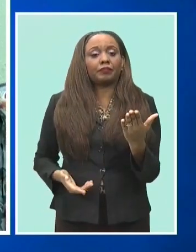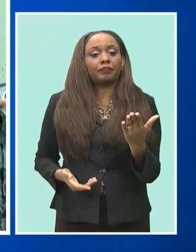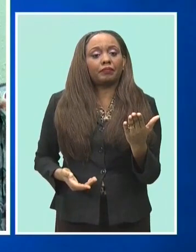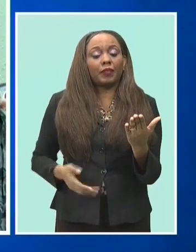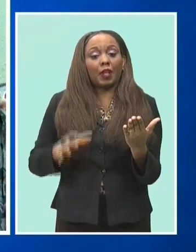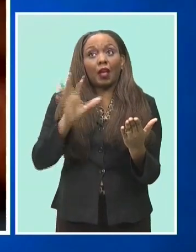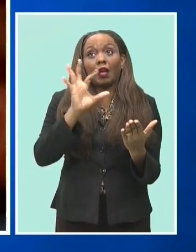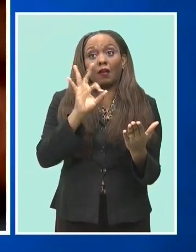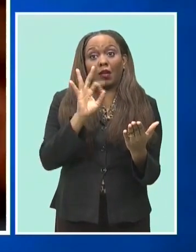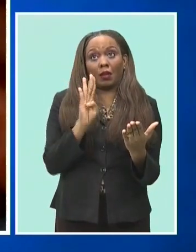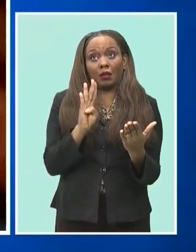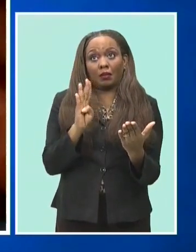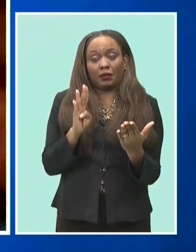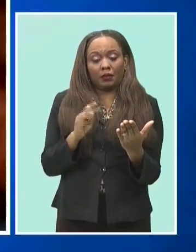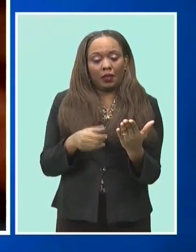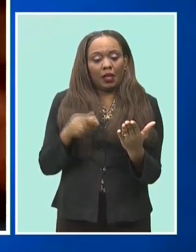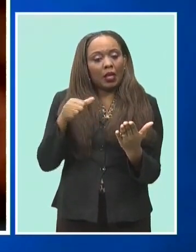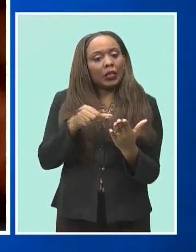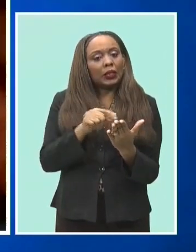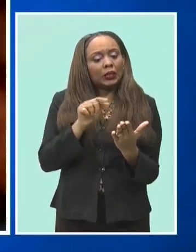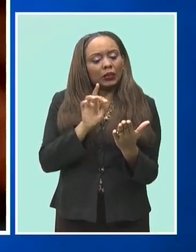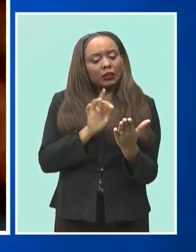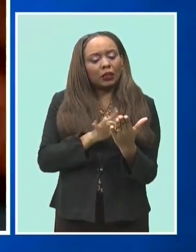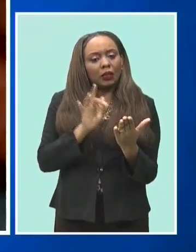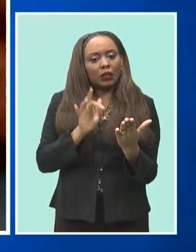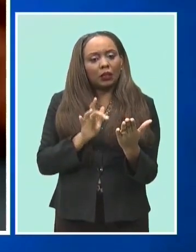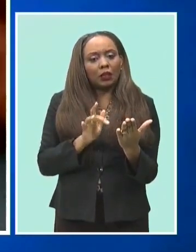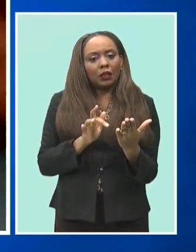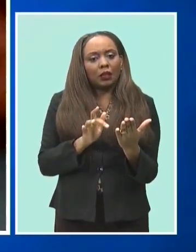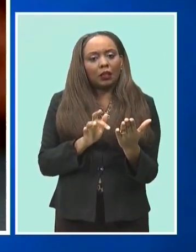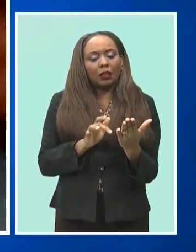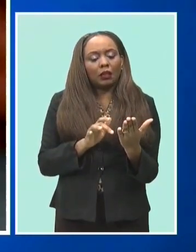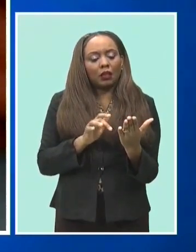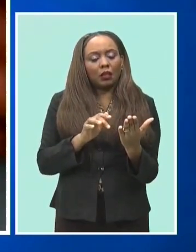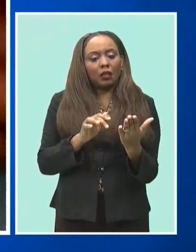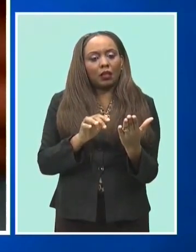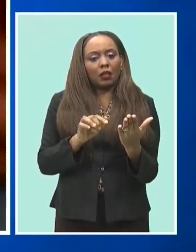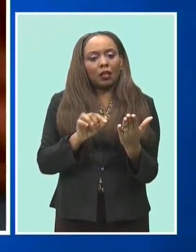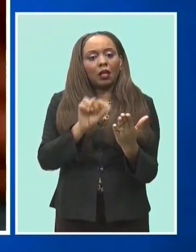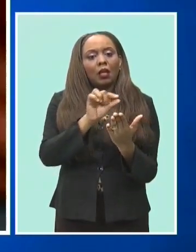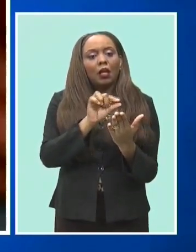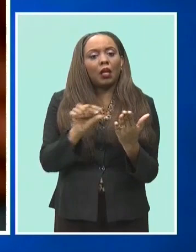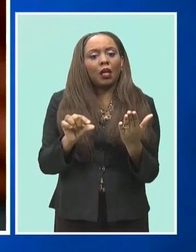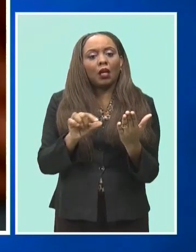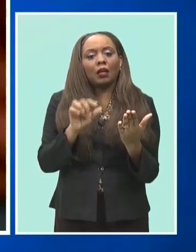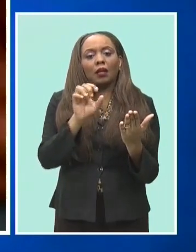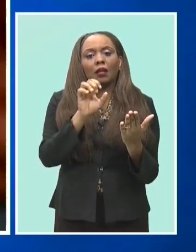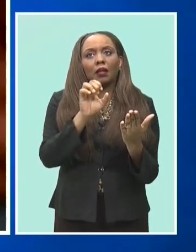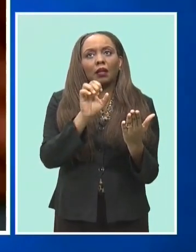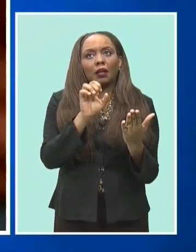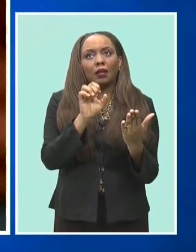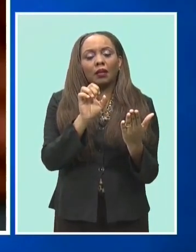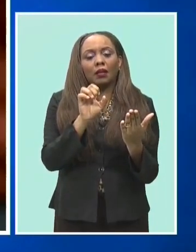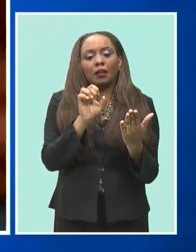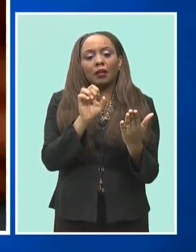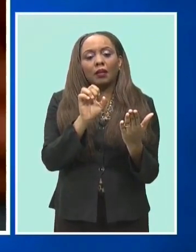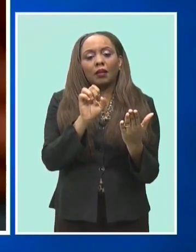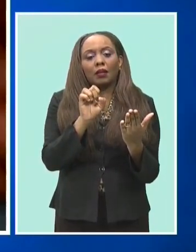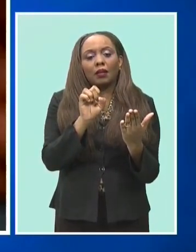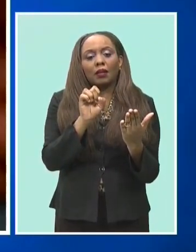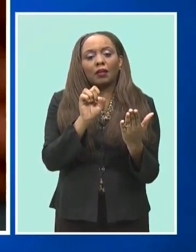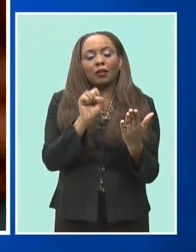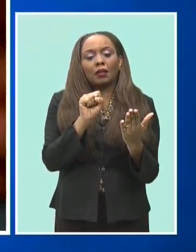your Facebook app, which I'm doing now, and you are typing in your search button, Sanitation